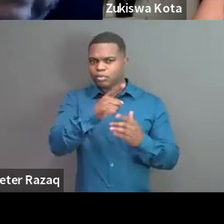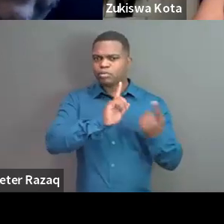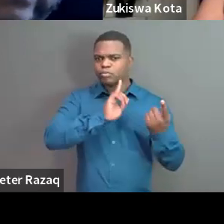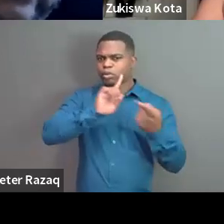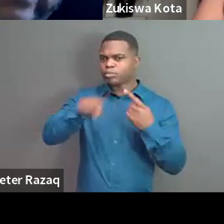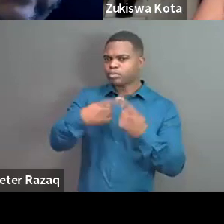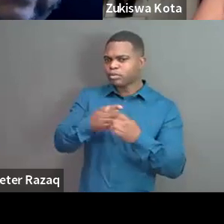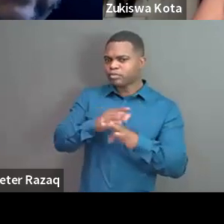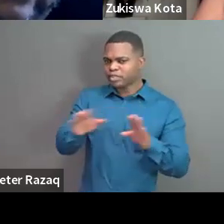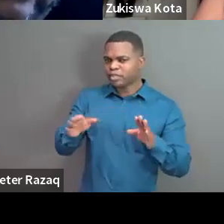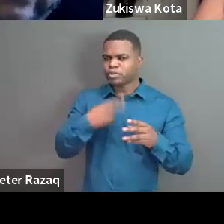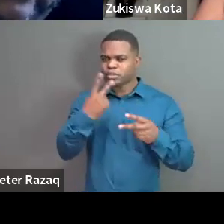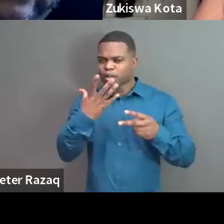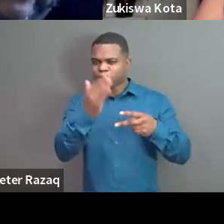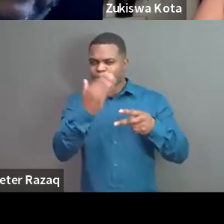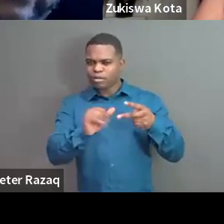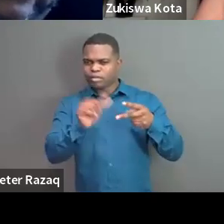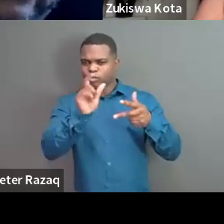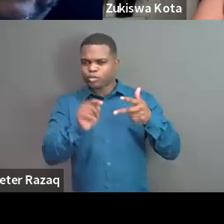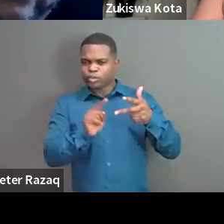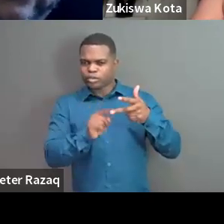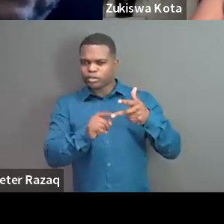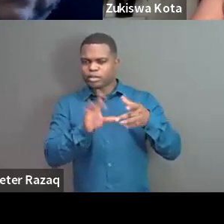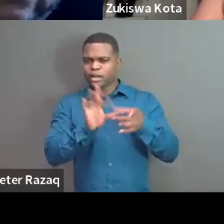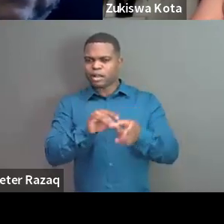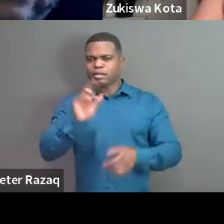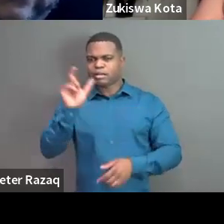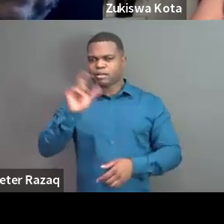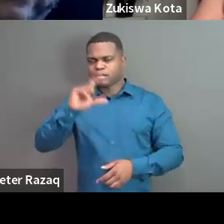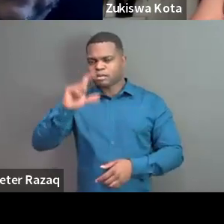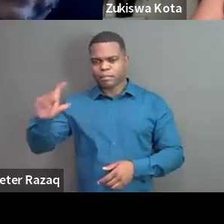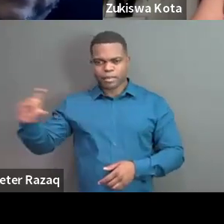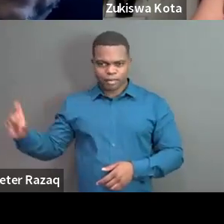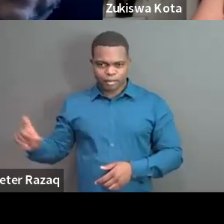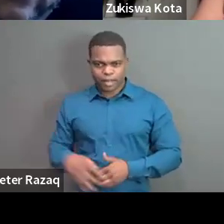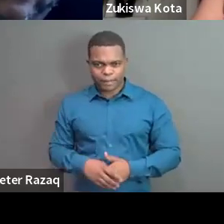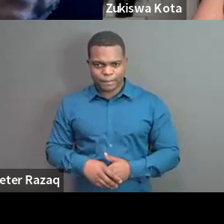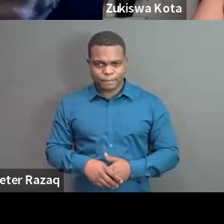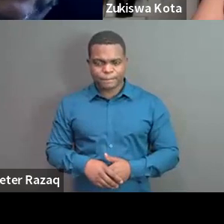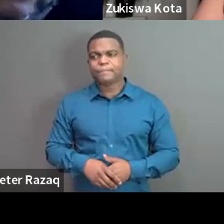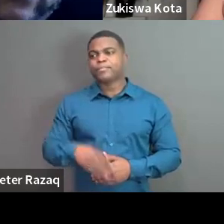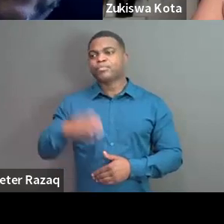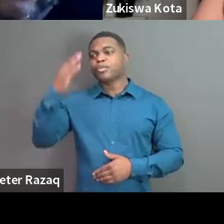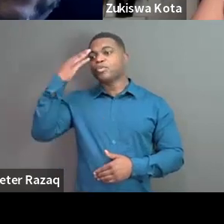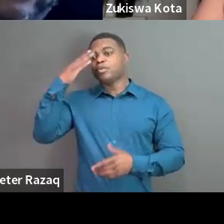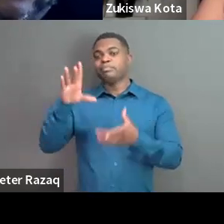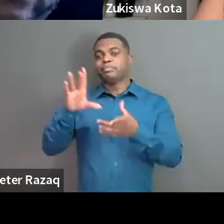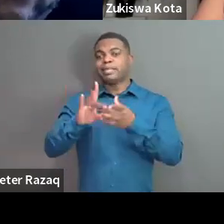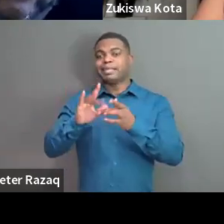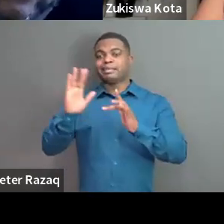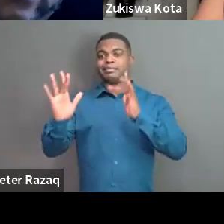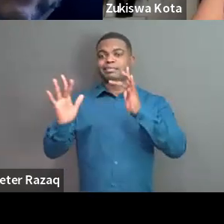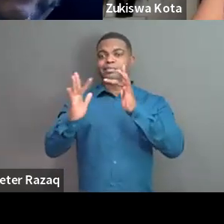a recurring challenge as a factor that prevents marginalized rural populations to, you